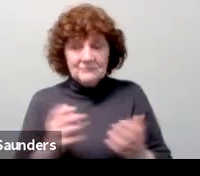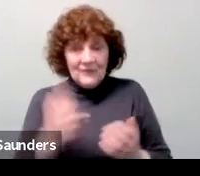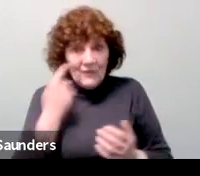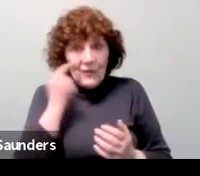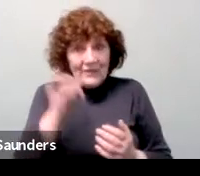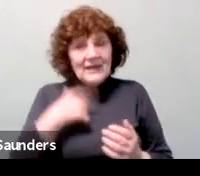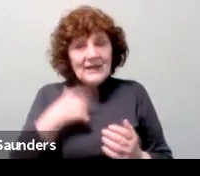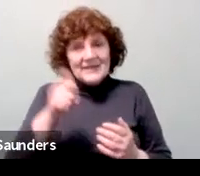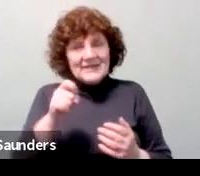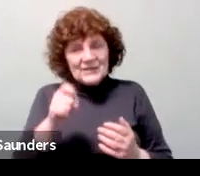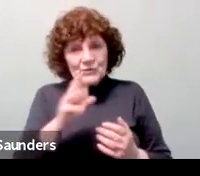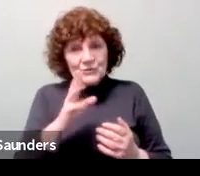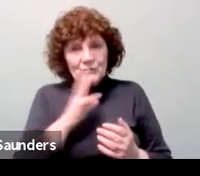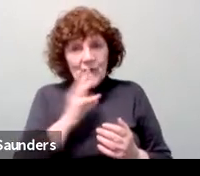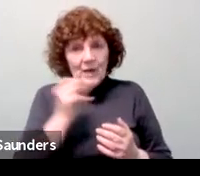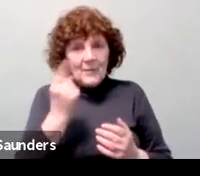you back.